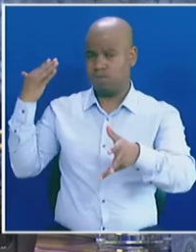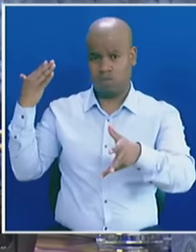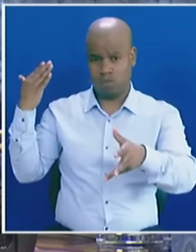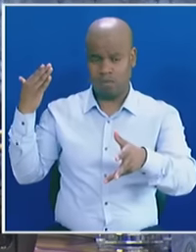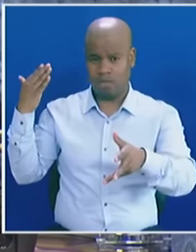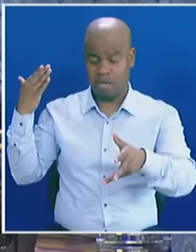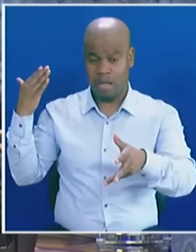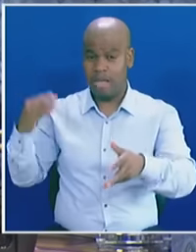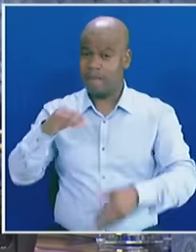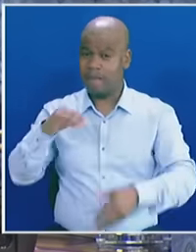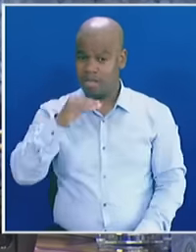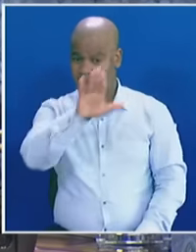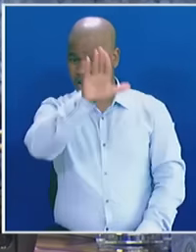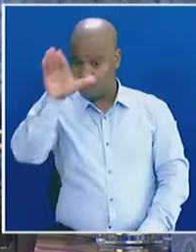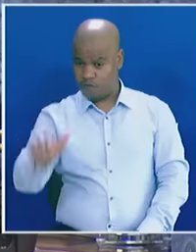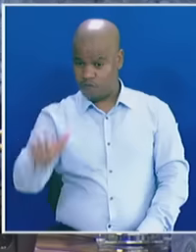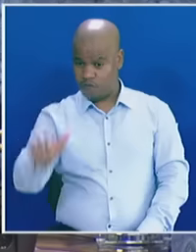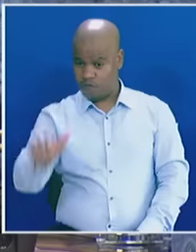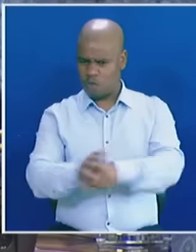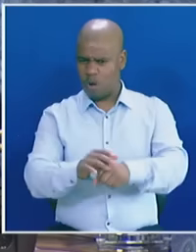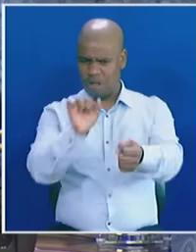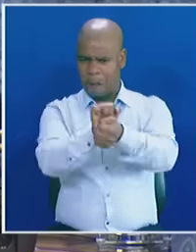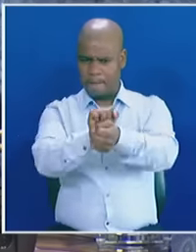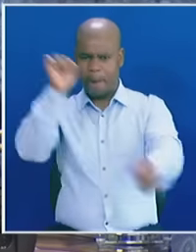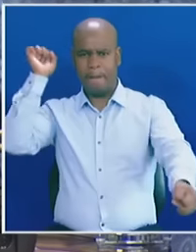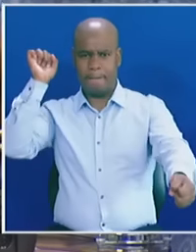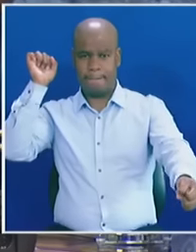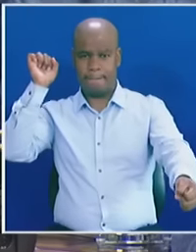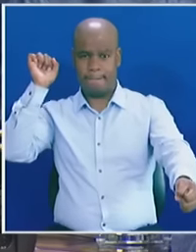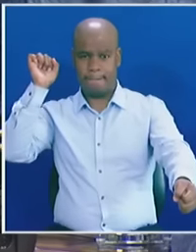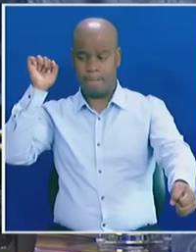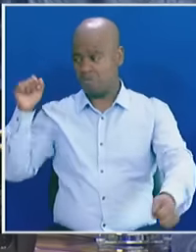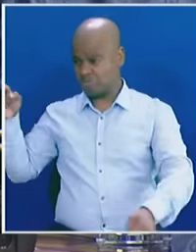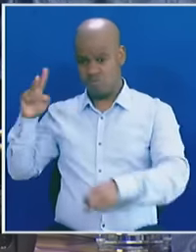be totally free, especially in their